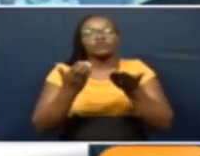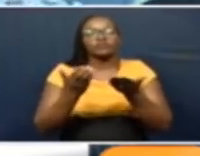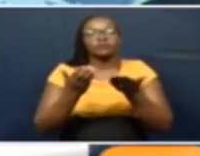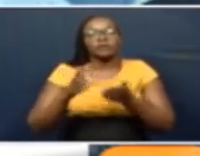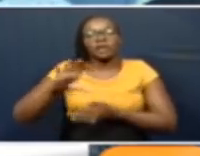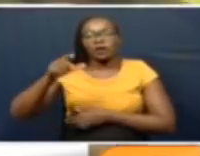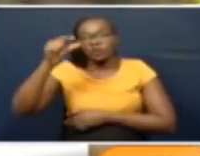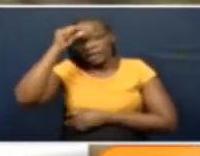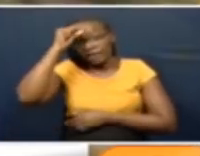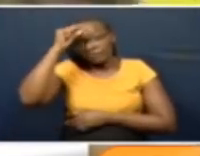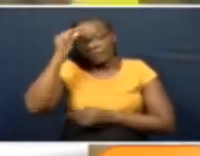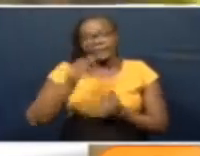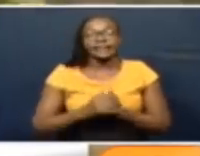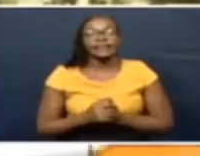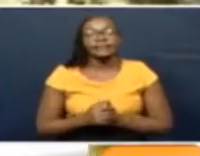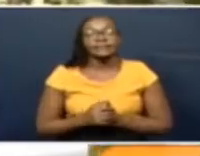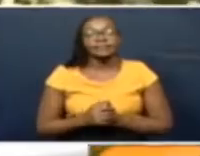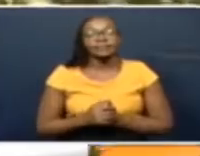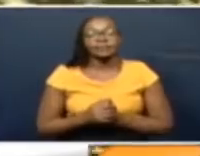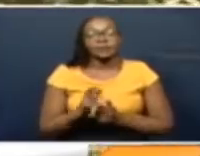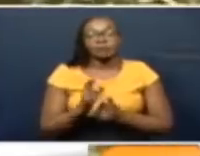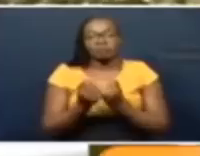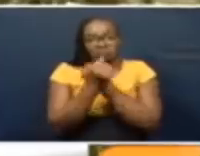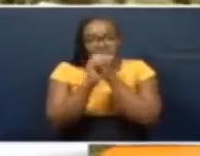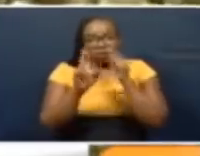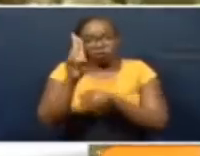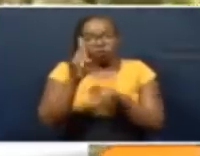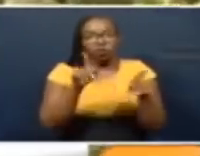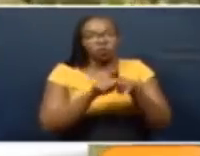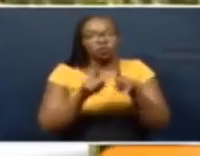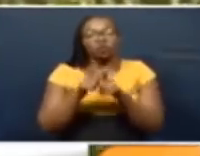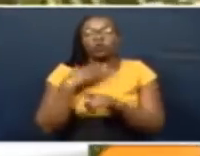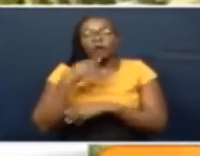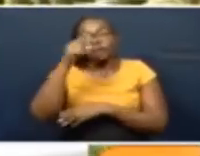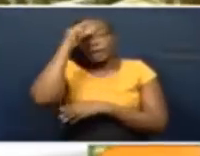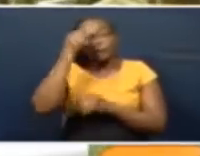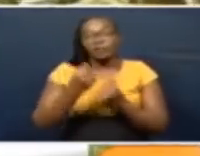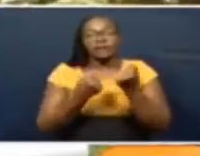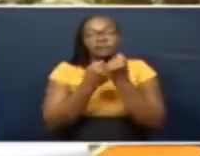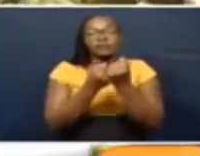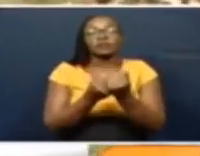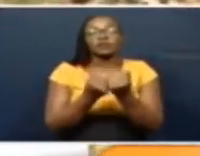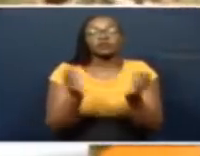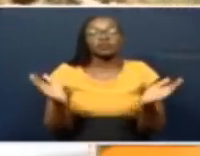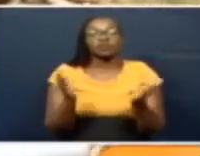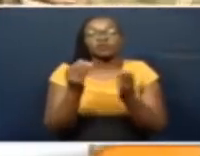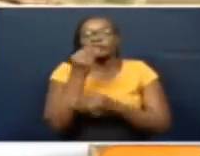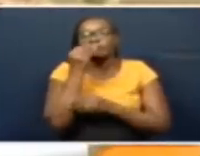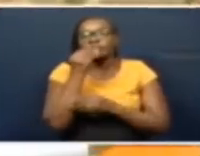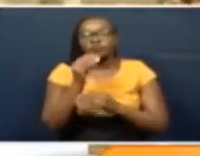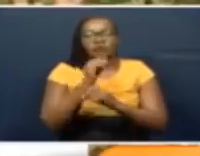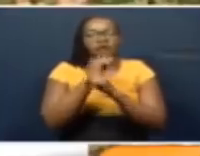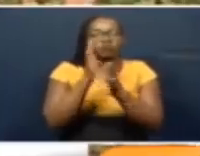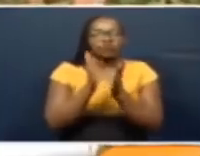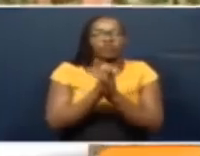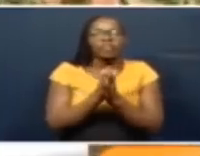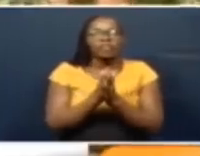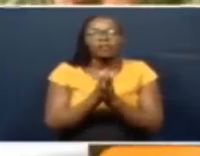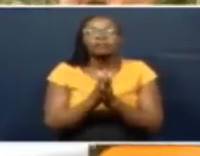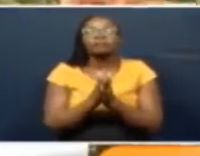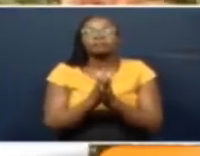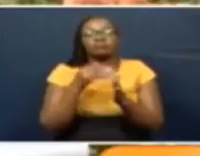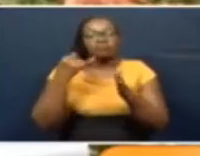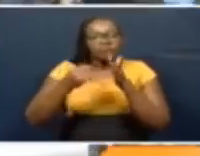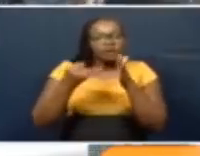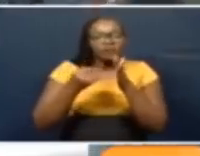county governments. Kenyatta also sought the governor's assistance in promotion of food security and manufacturing to rev up the